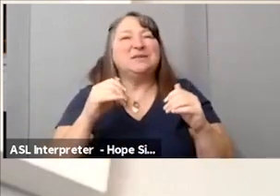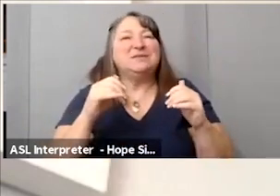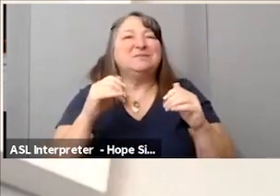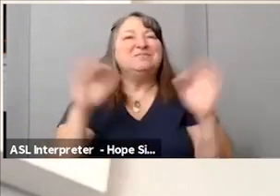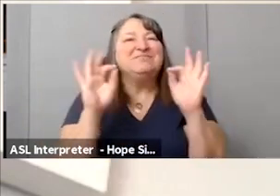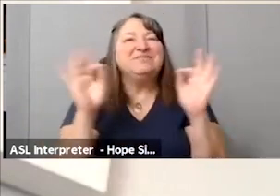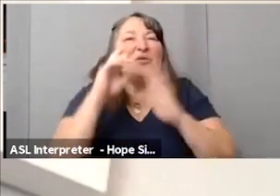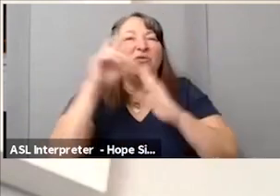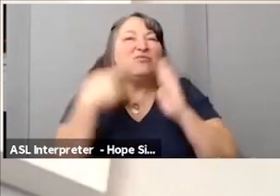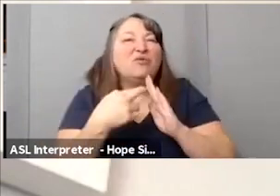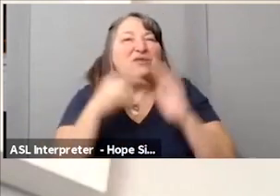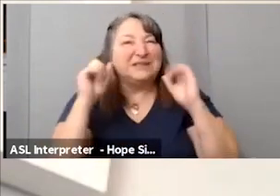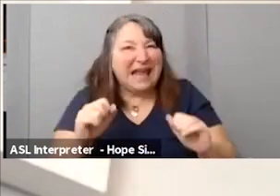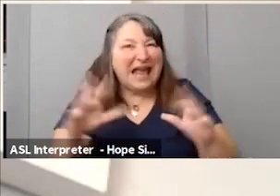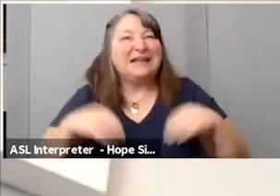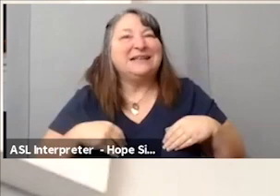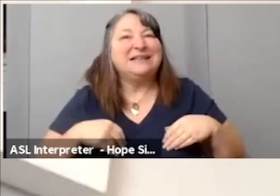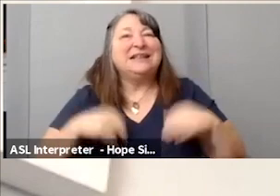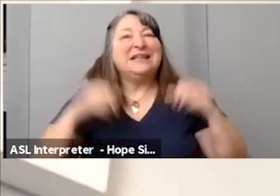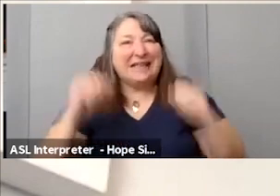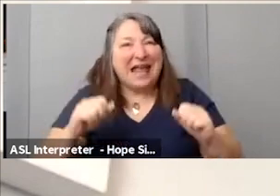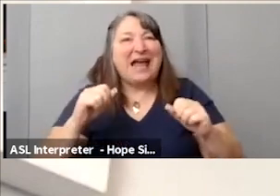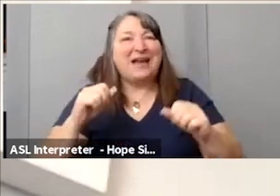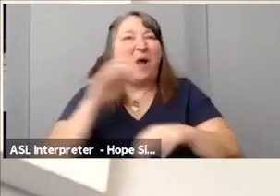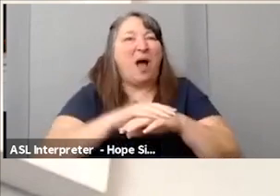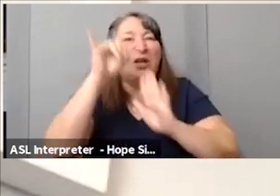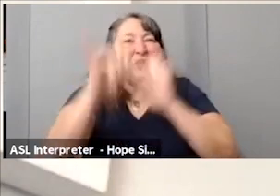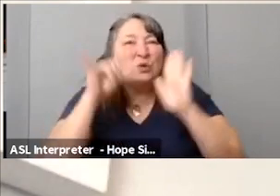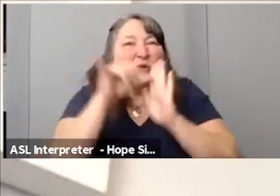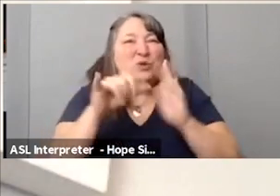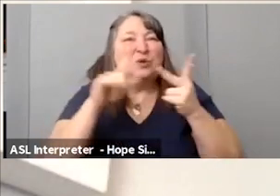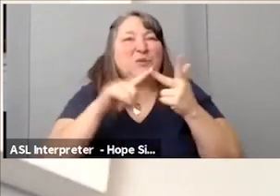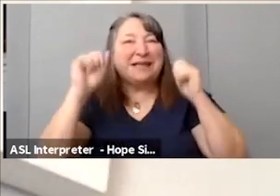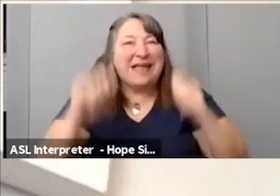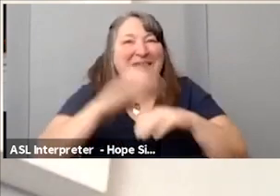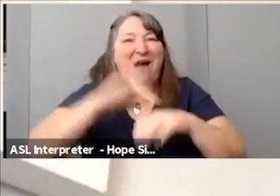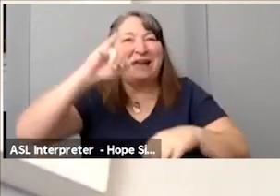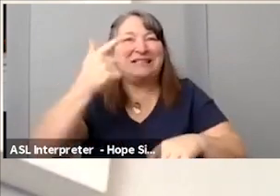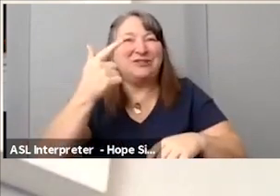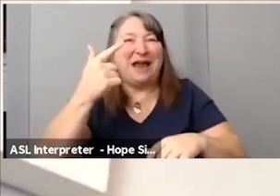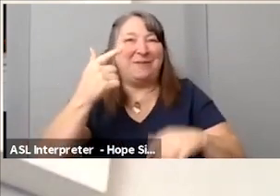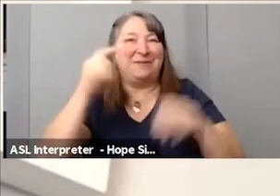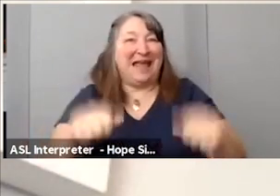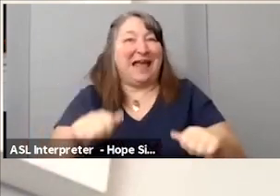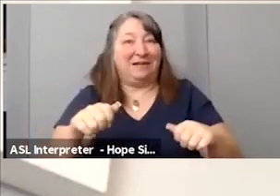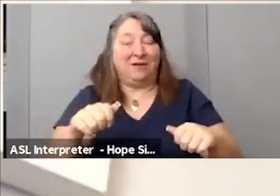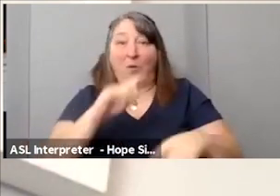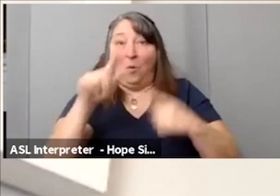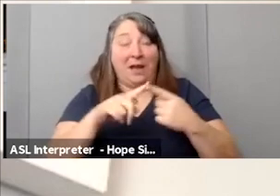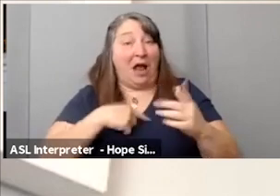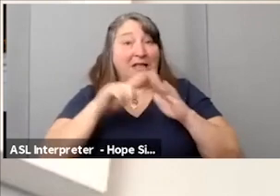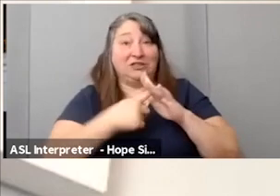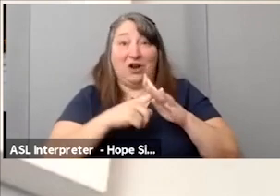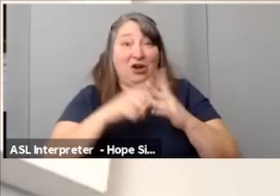use YouTube as a platform. You can use Instagram. All of those things, even when I started, were not available. So I